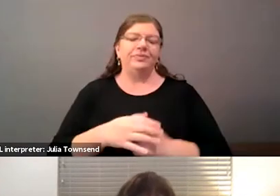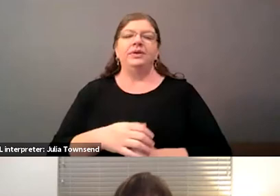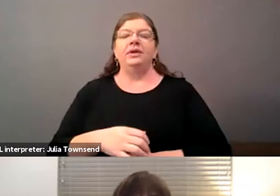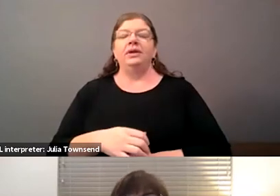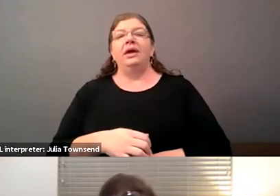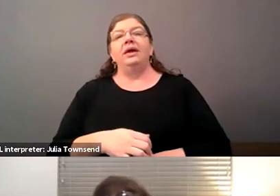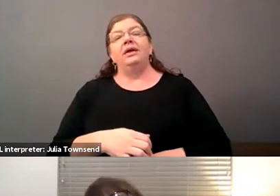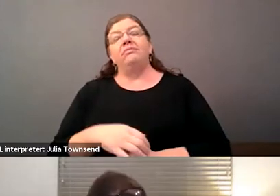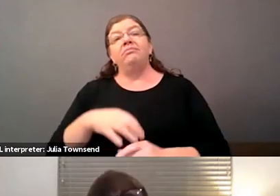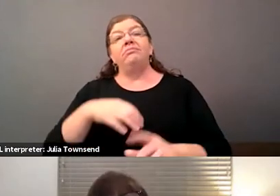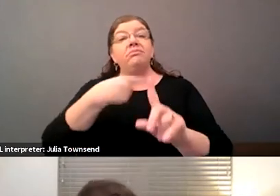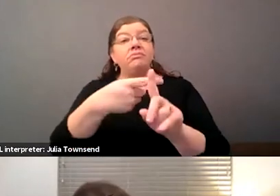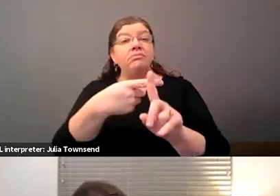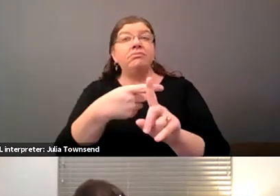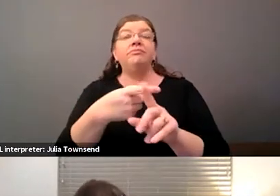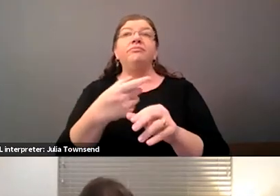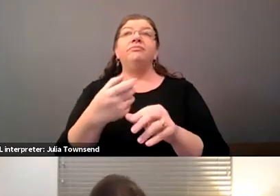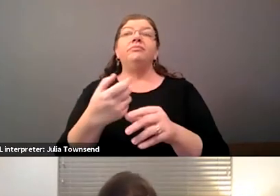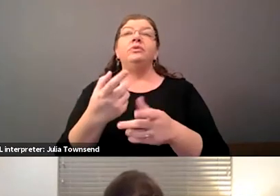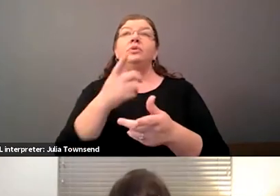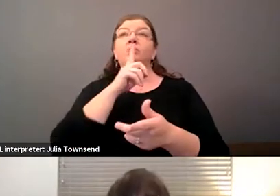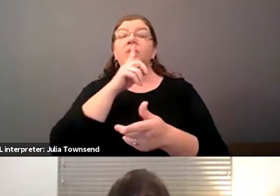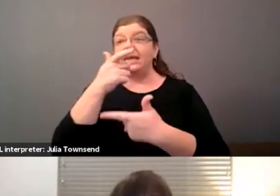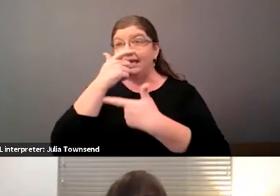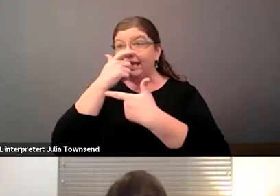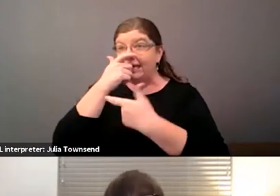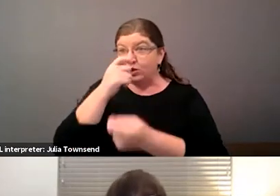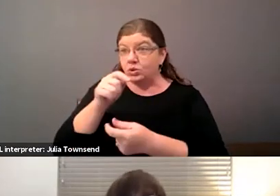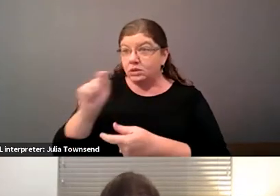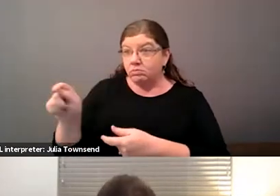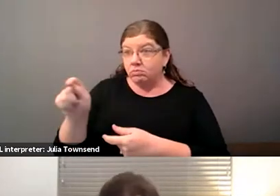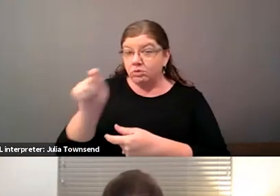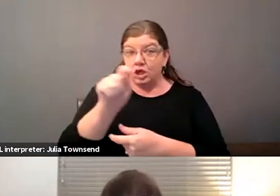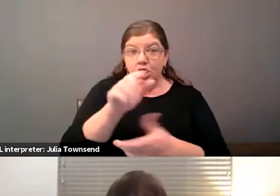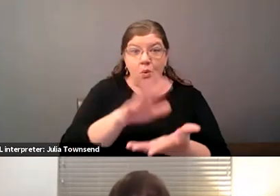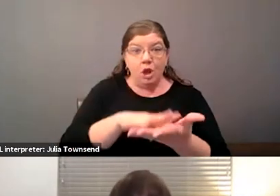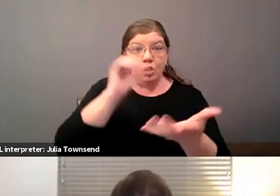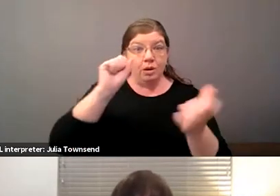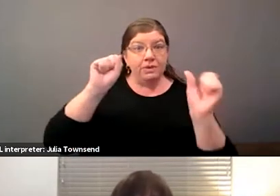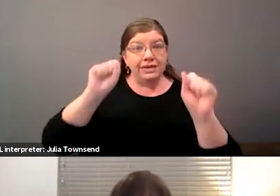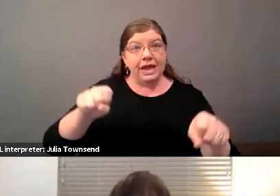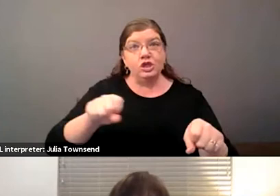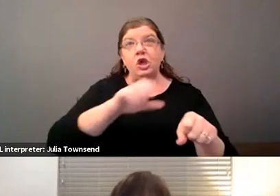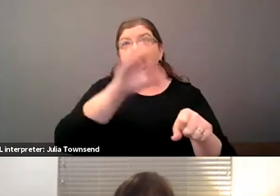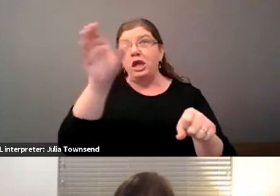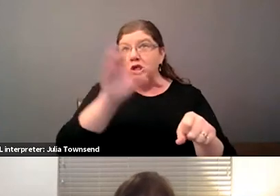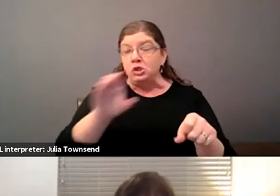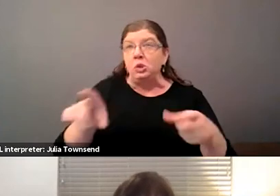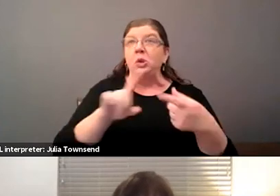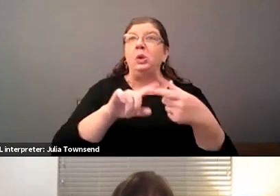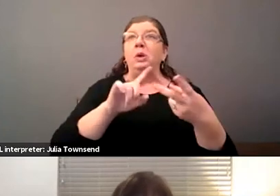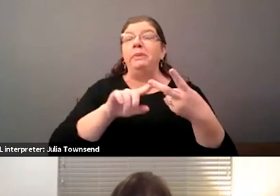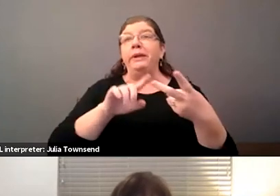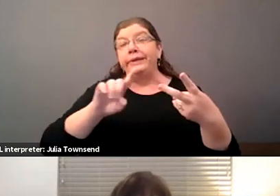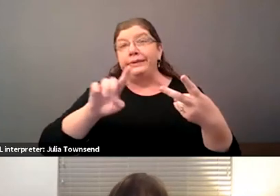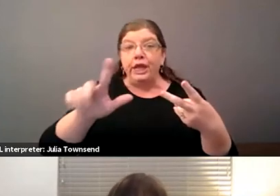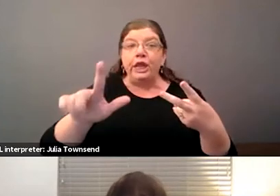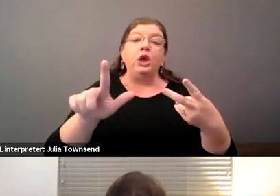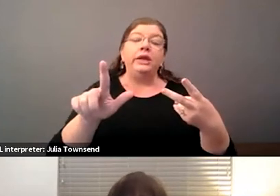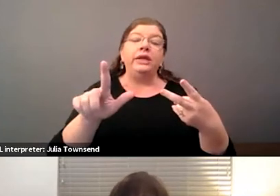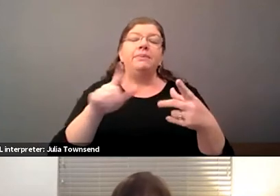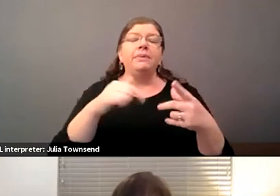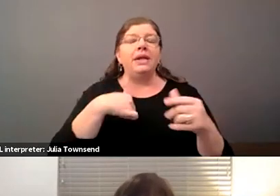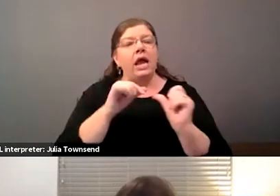mean i guess aside from the really interesting things that we have learned about the potential of zoom and distance learning i